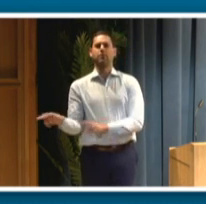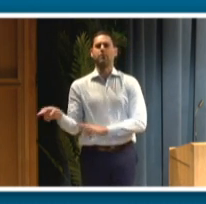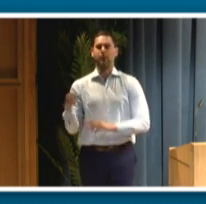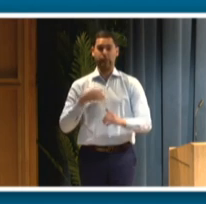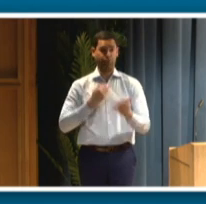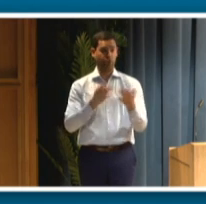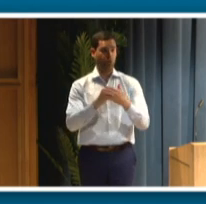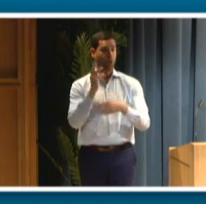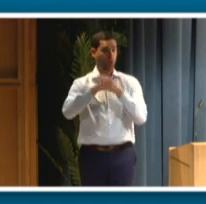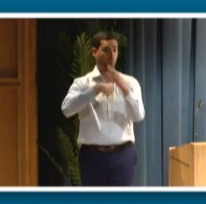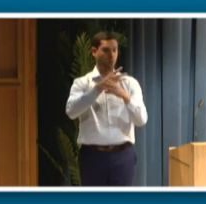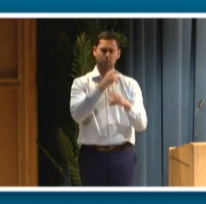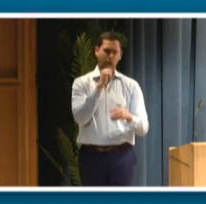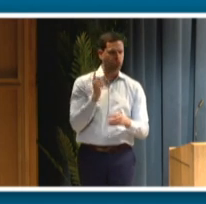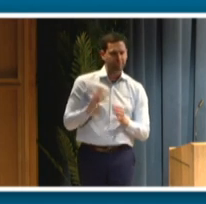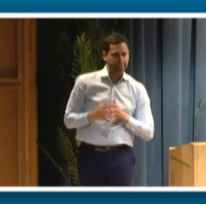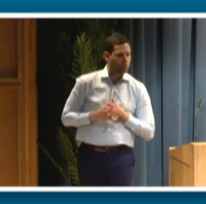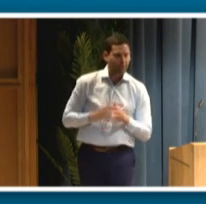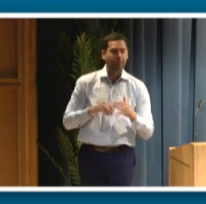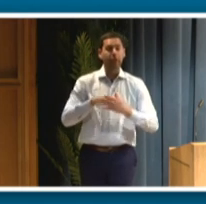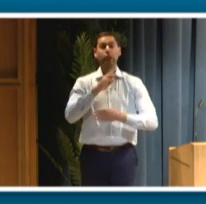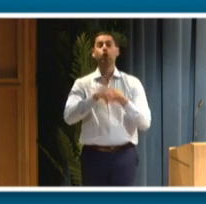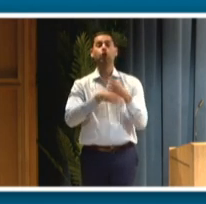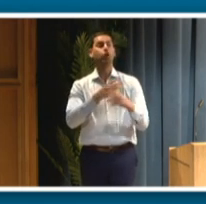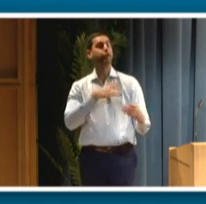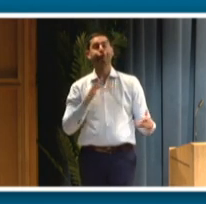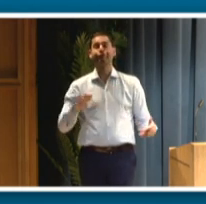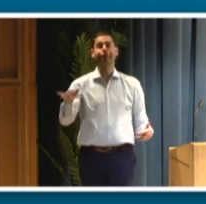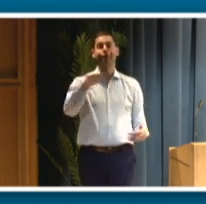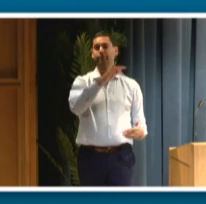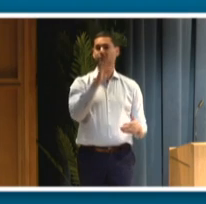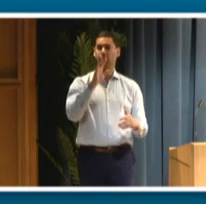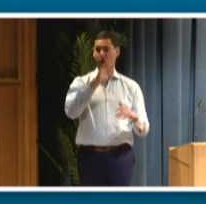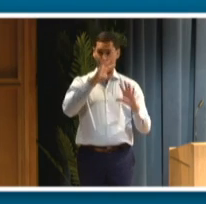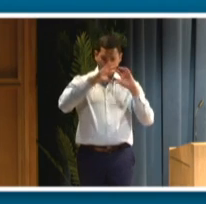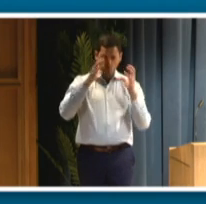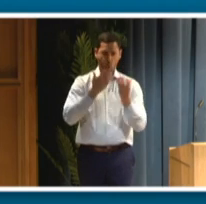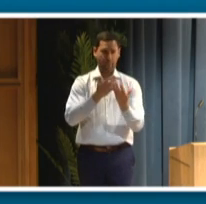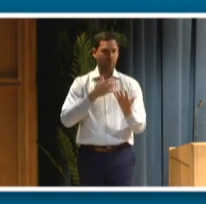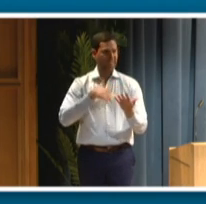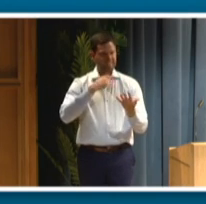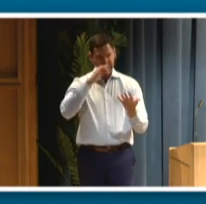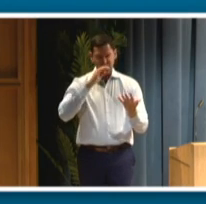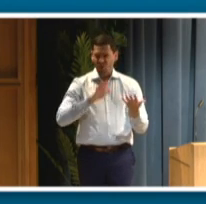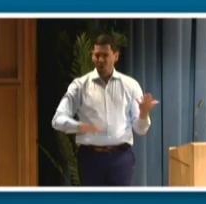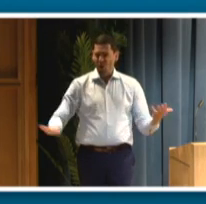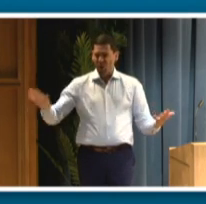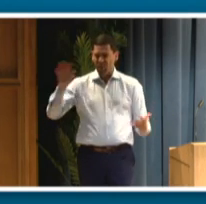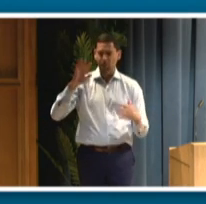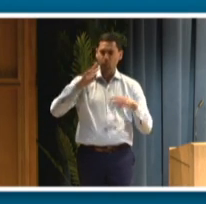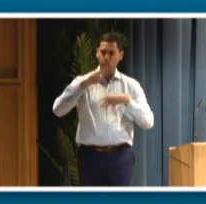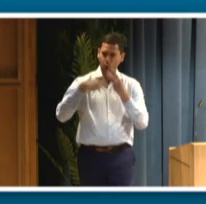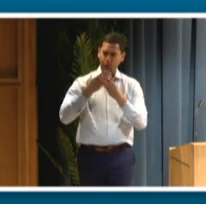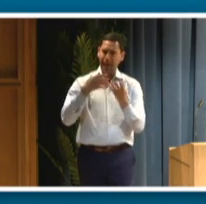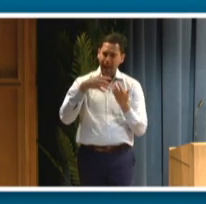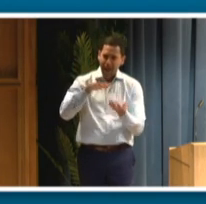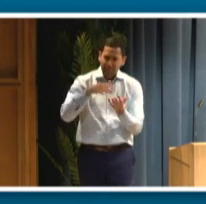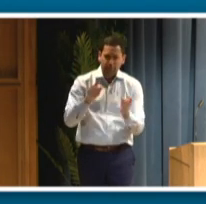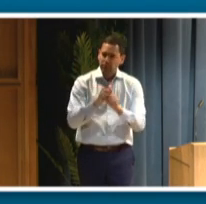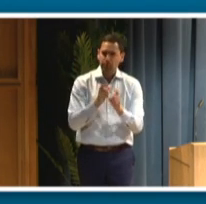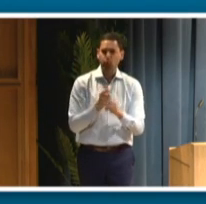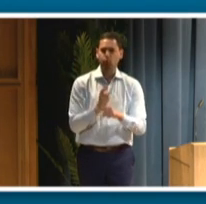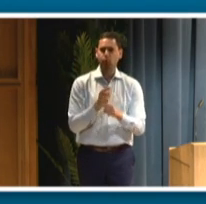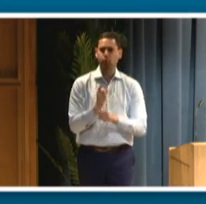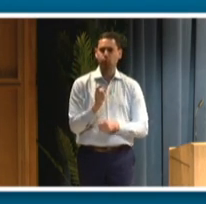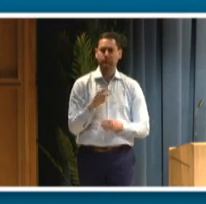just in America, right? I've been all over the globe, and kids all over the globe laugh at the same jokes, which means that inherently, intrinsically,